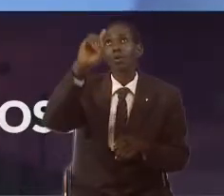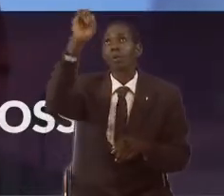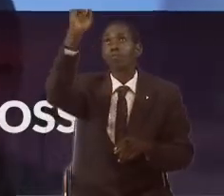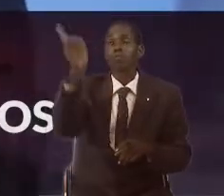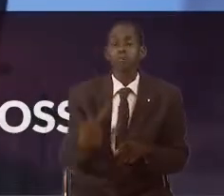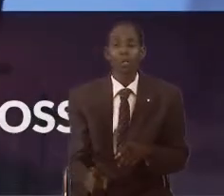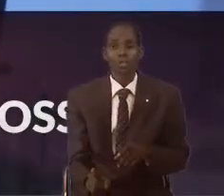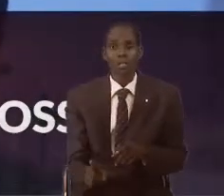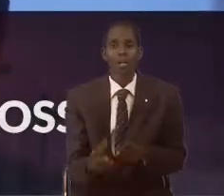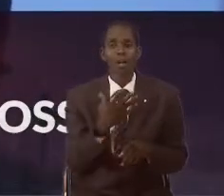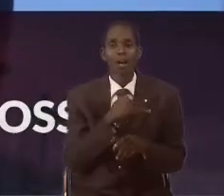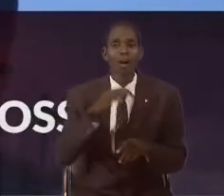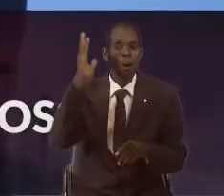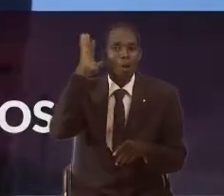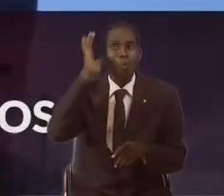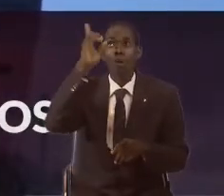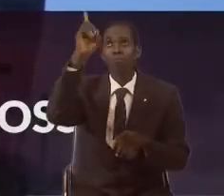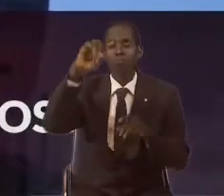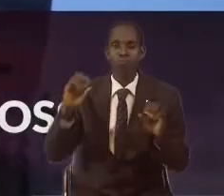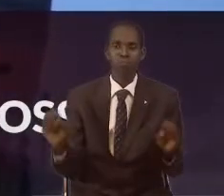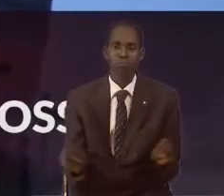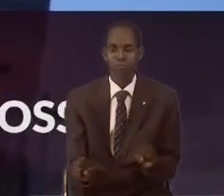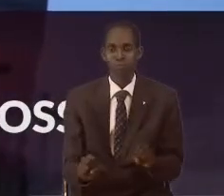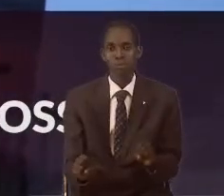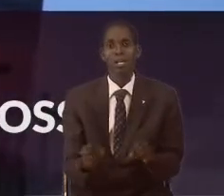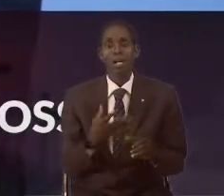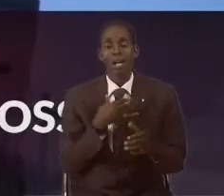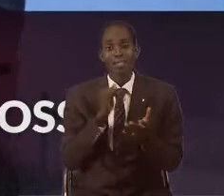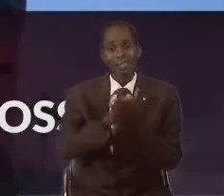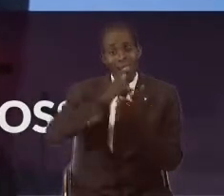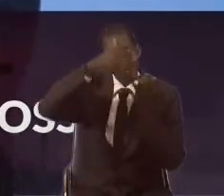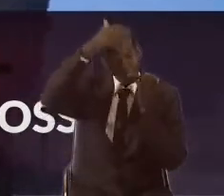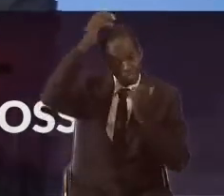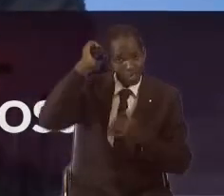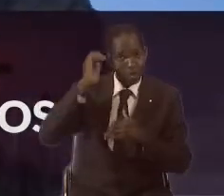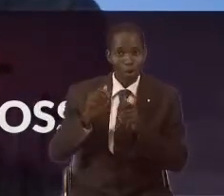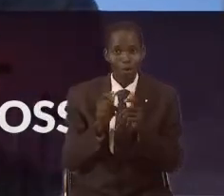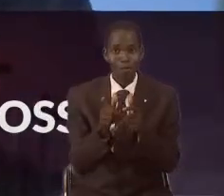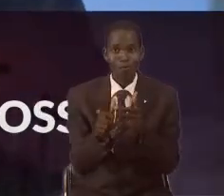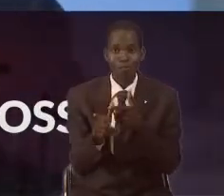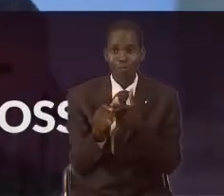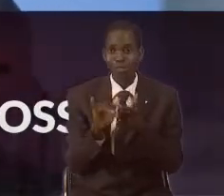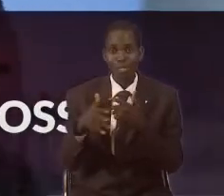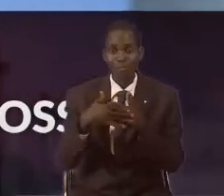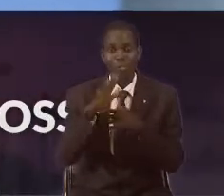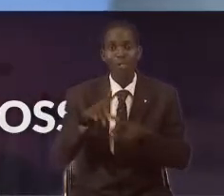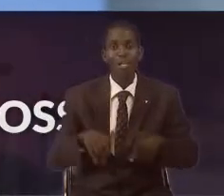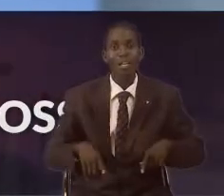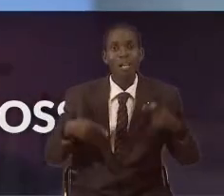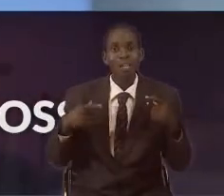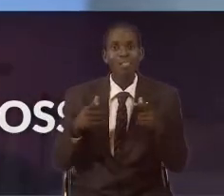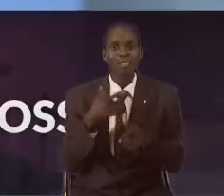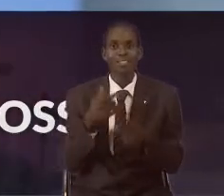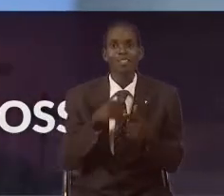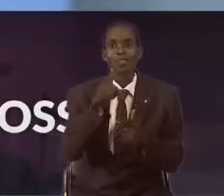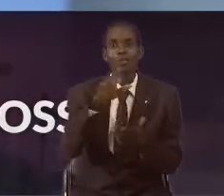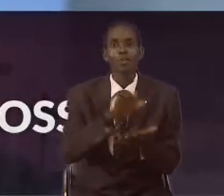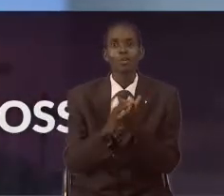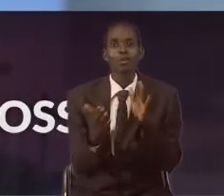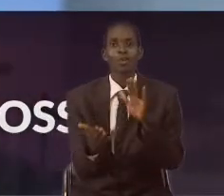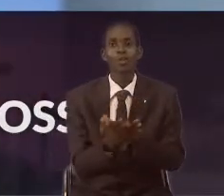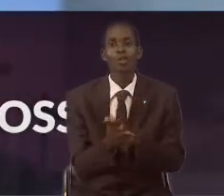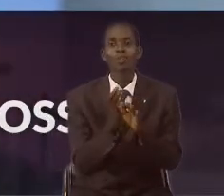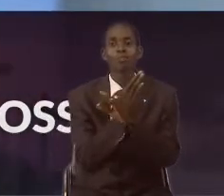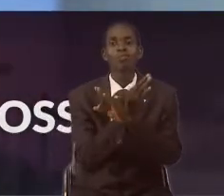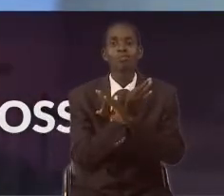from the cross. The thunder will come from the cross. Strike at the lion chasing your life,